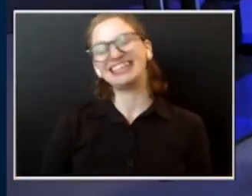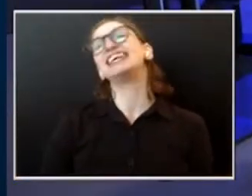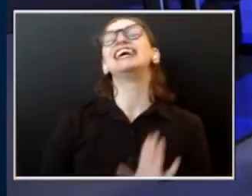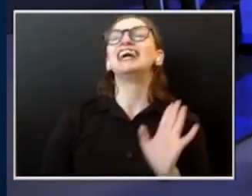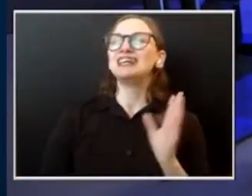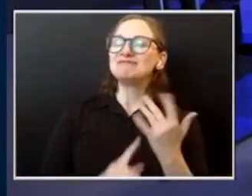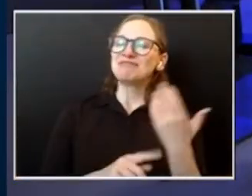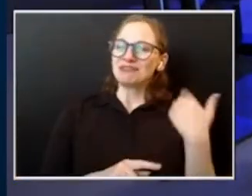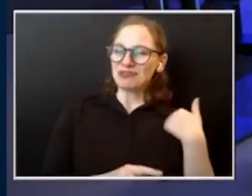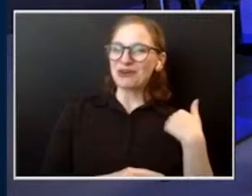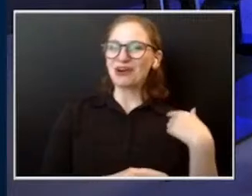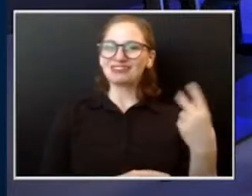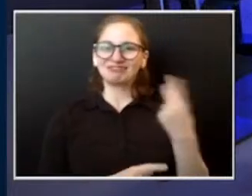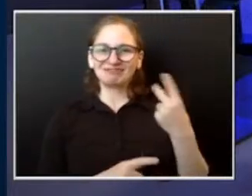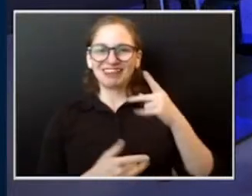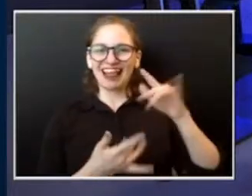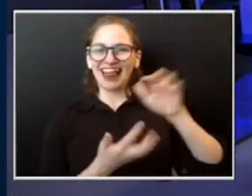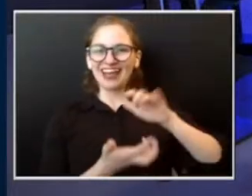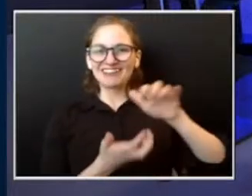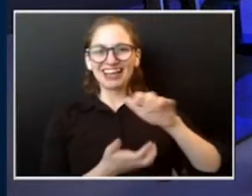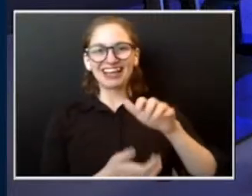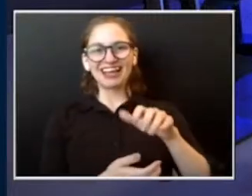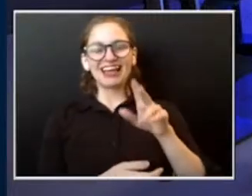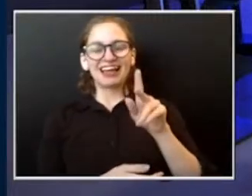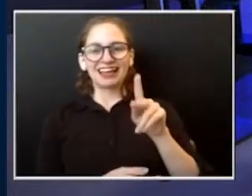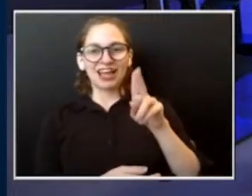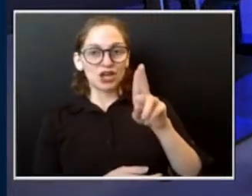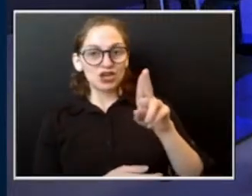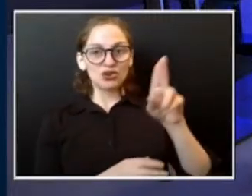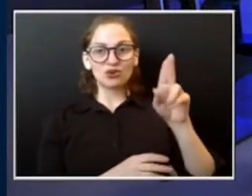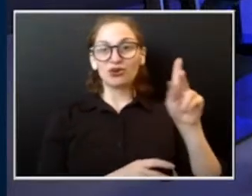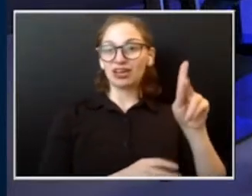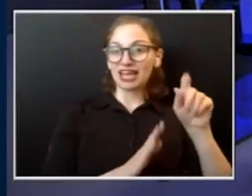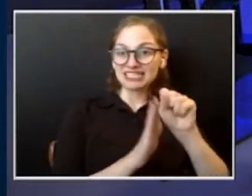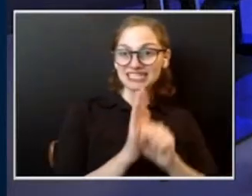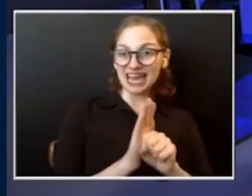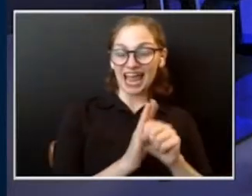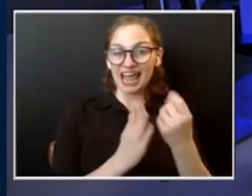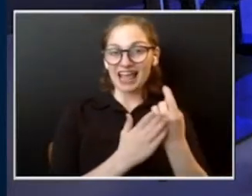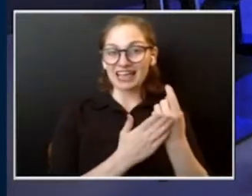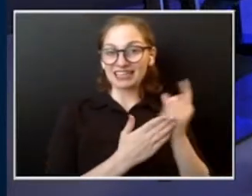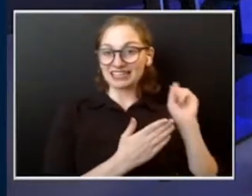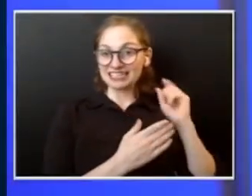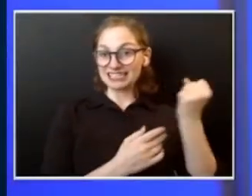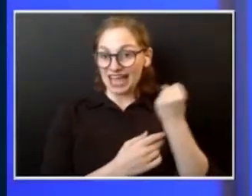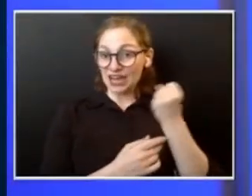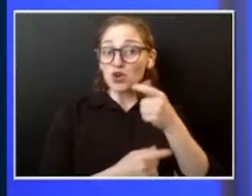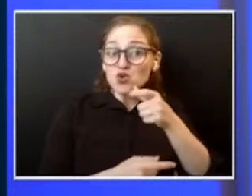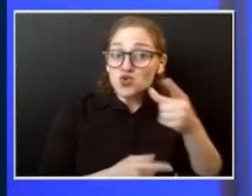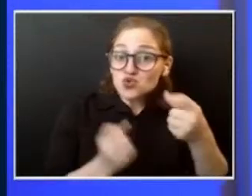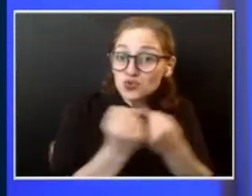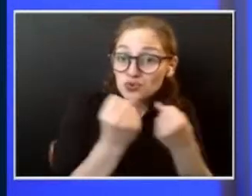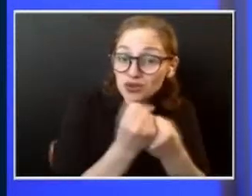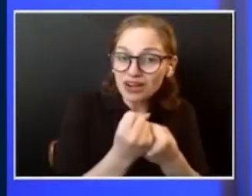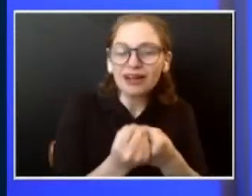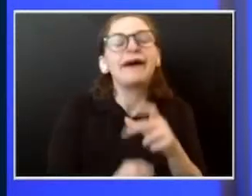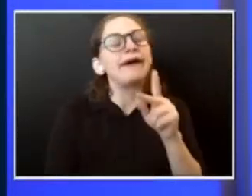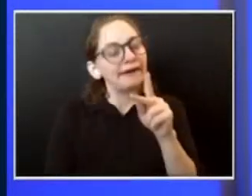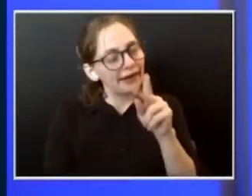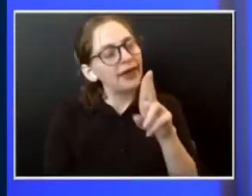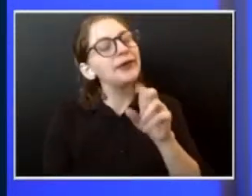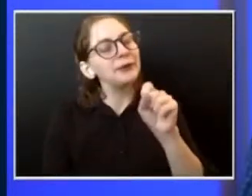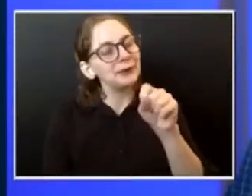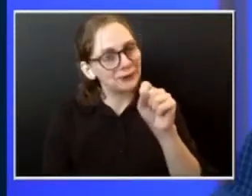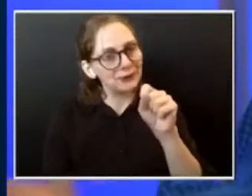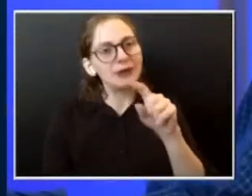bit. KU K-State last Saturday, who'd you cheer for? It was KU, but you know, towards the end of the game when I